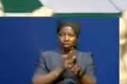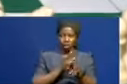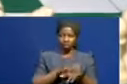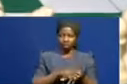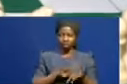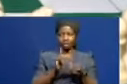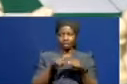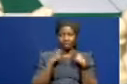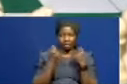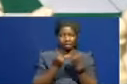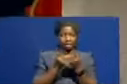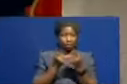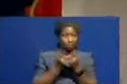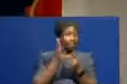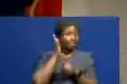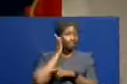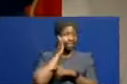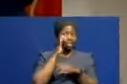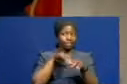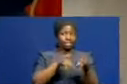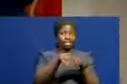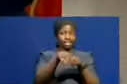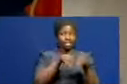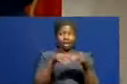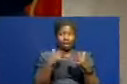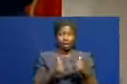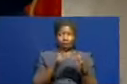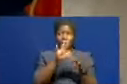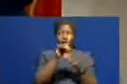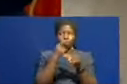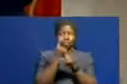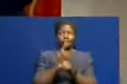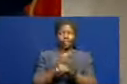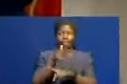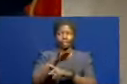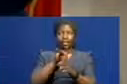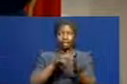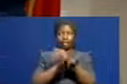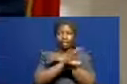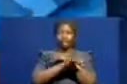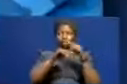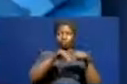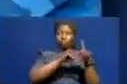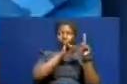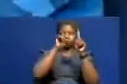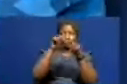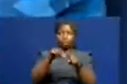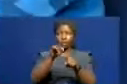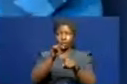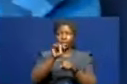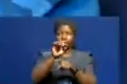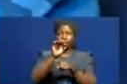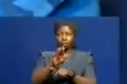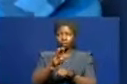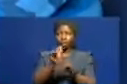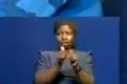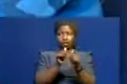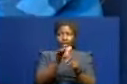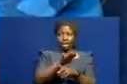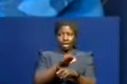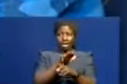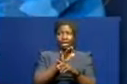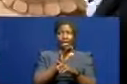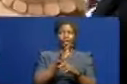Teams of hearing impaired chess players from various parts of the country today converged at KCB Sports Ground in Ruaraka for the